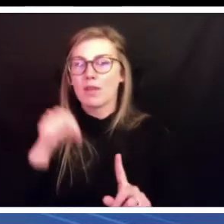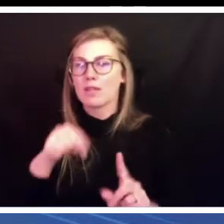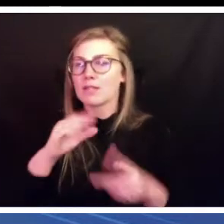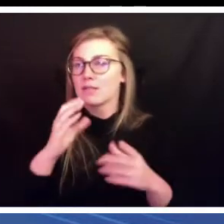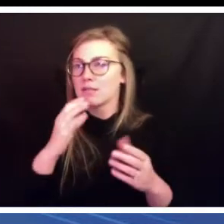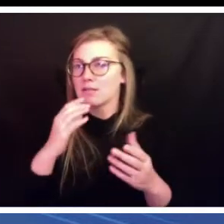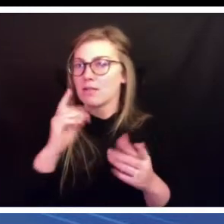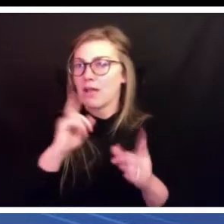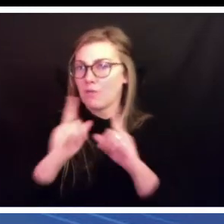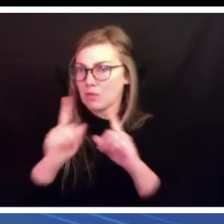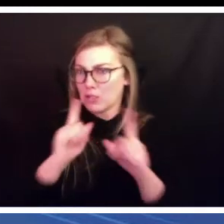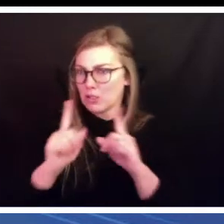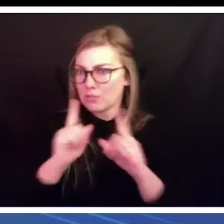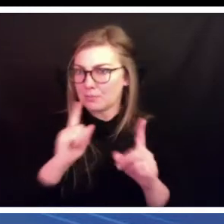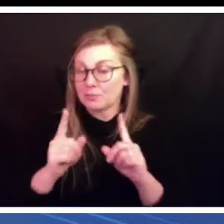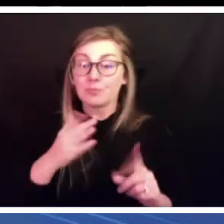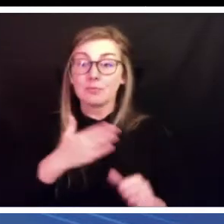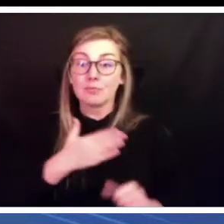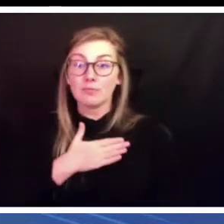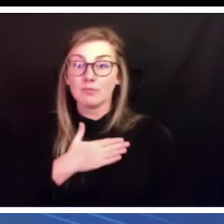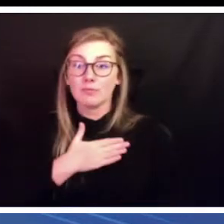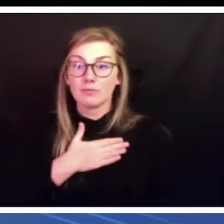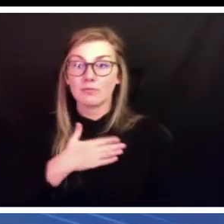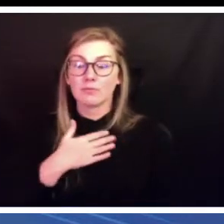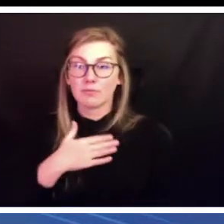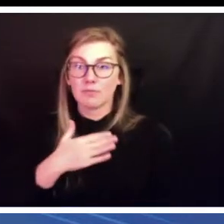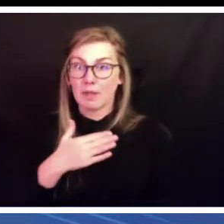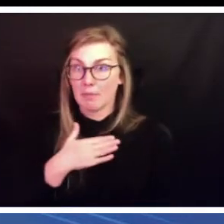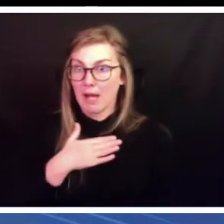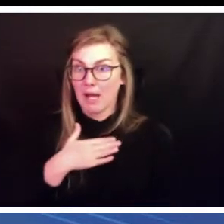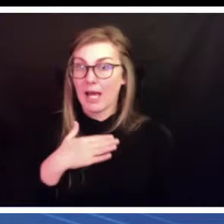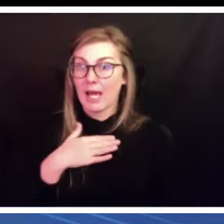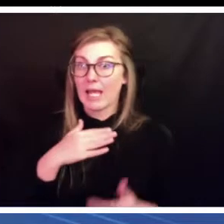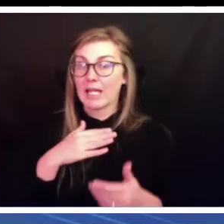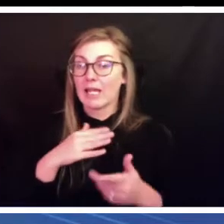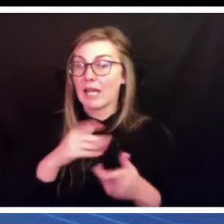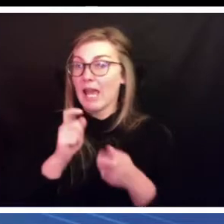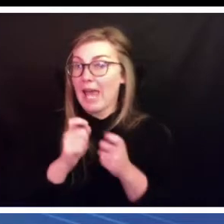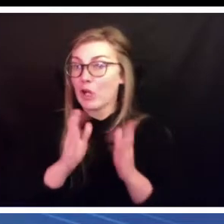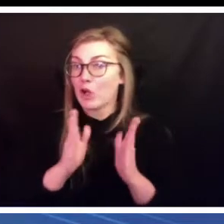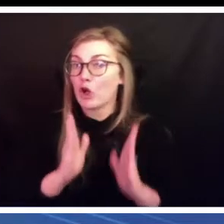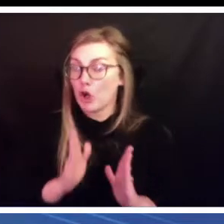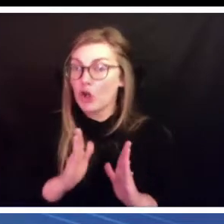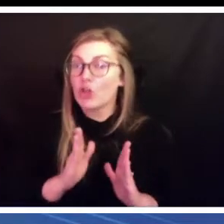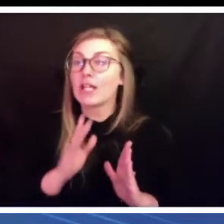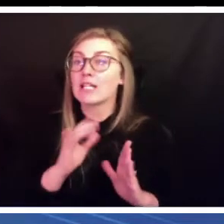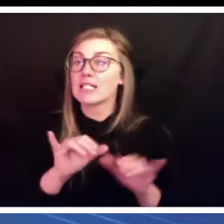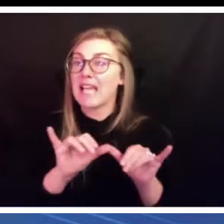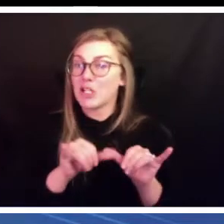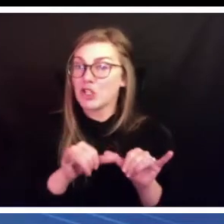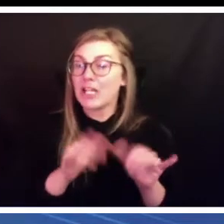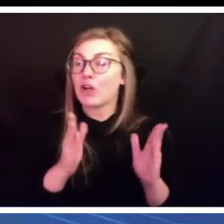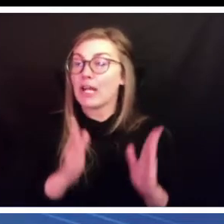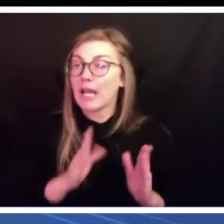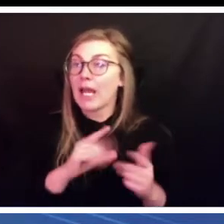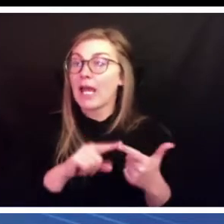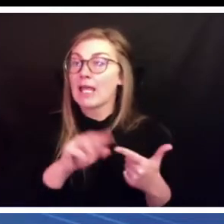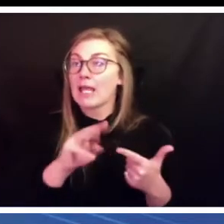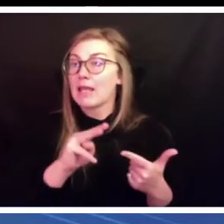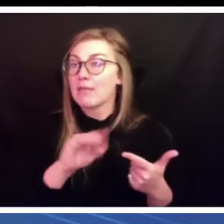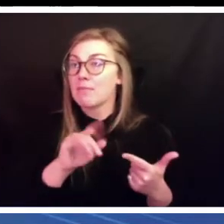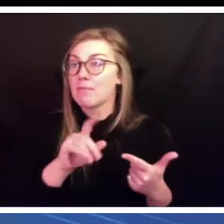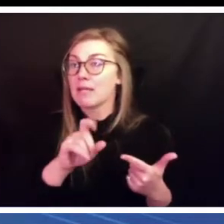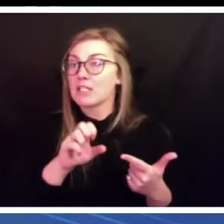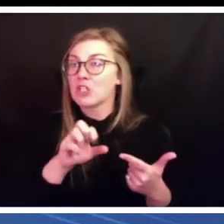my particular editor and who does the mixing and the engineering is actually leveling out the